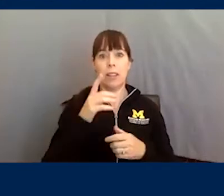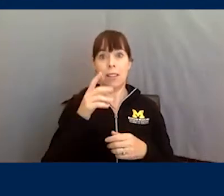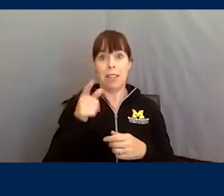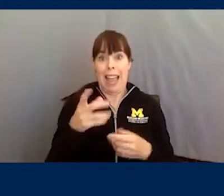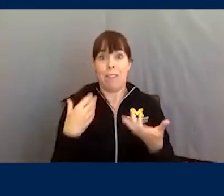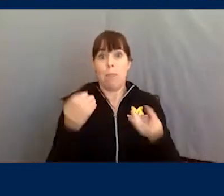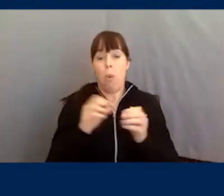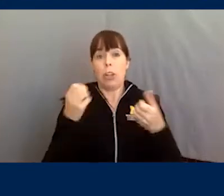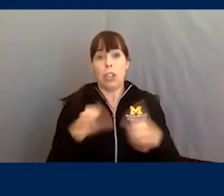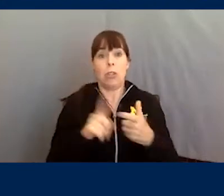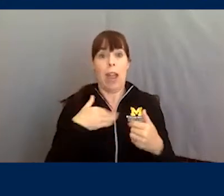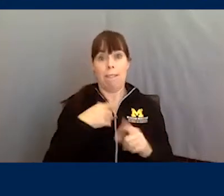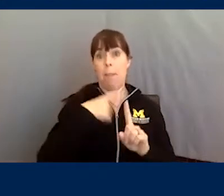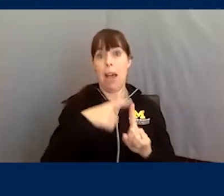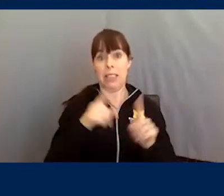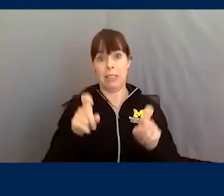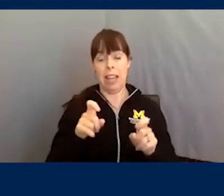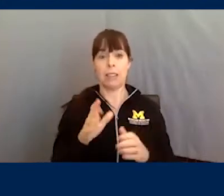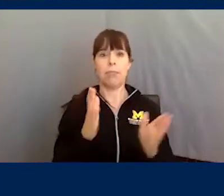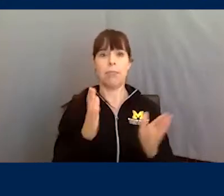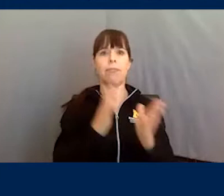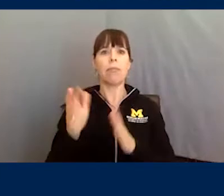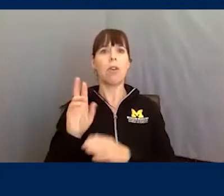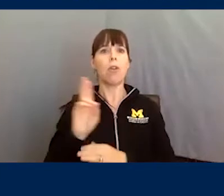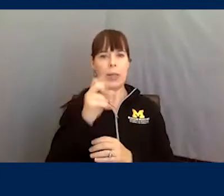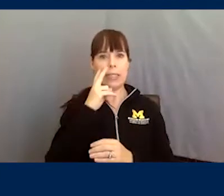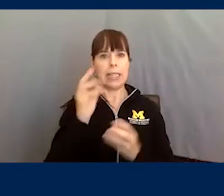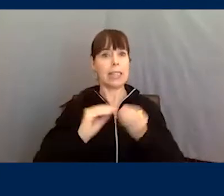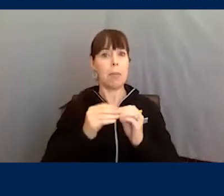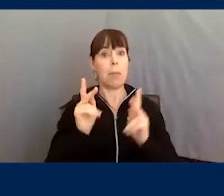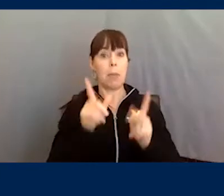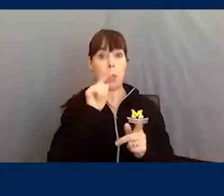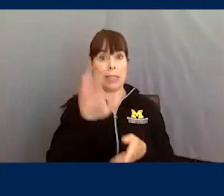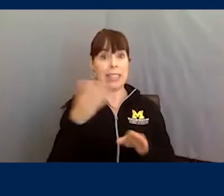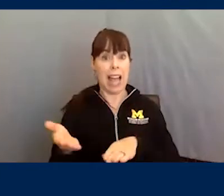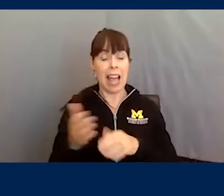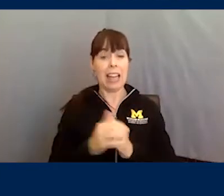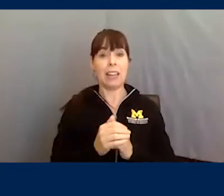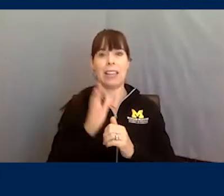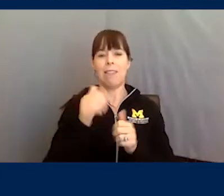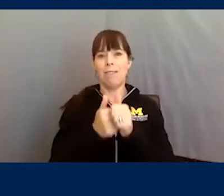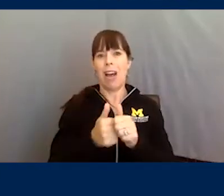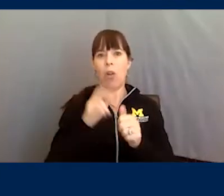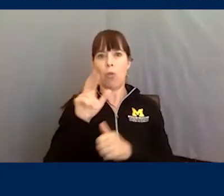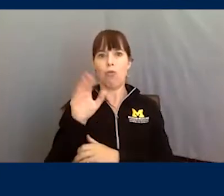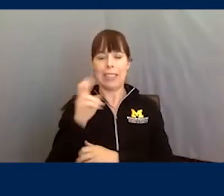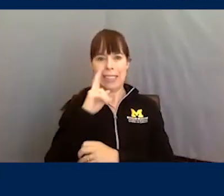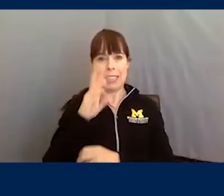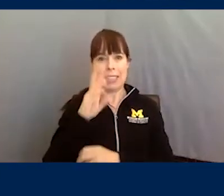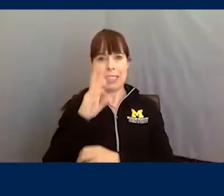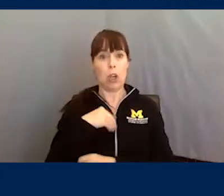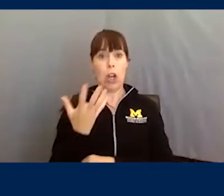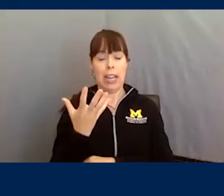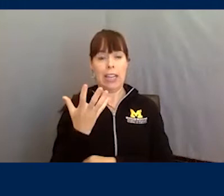if you look to the right, you can see the number of deaths by race. And you see the Caucasians is